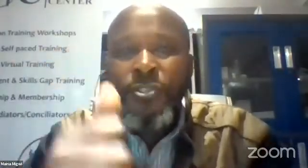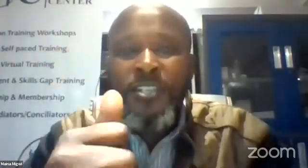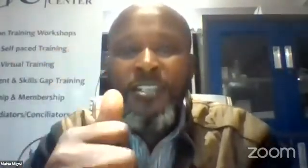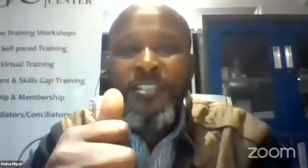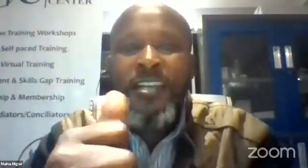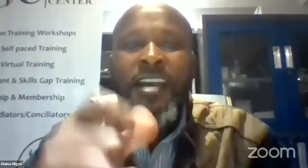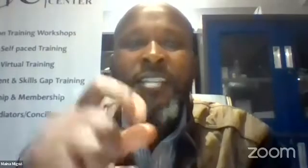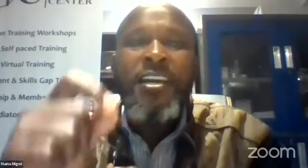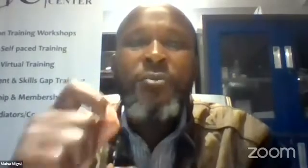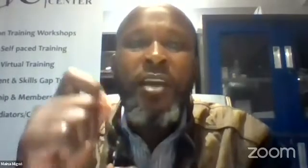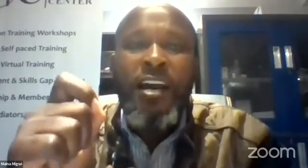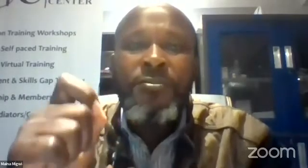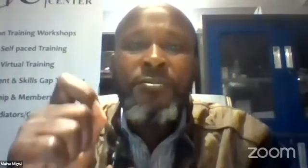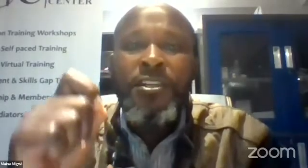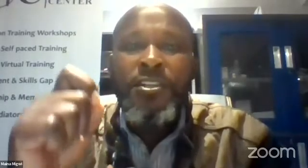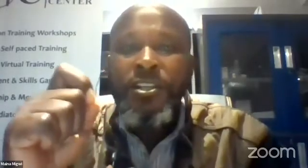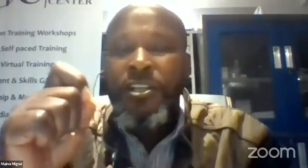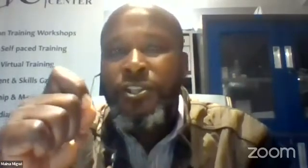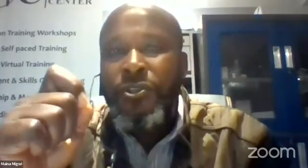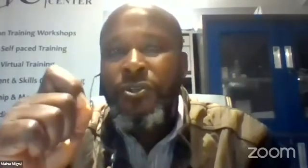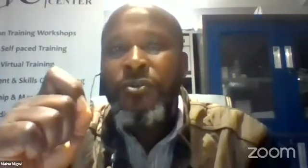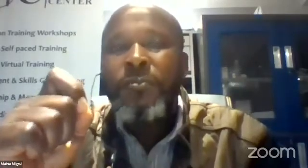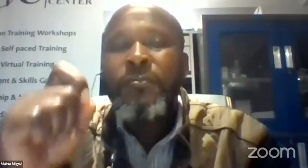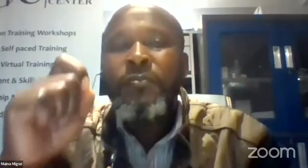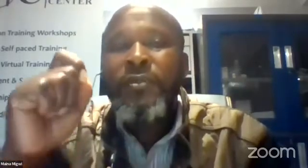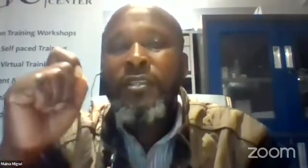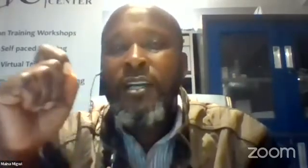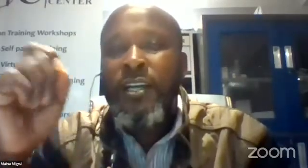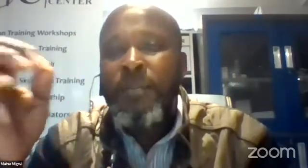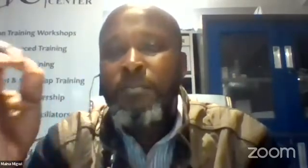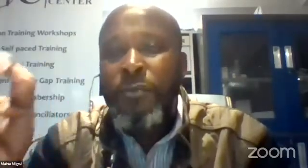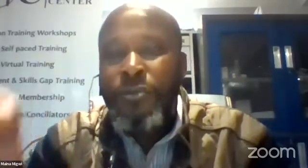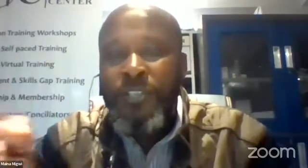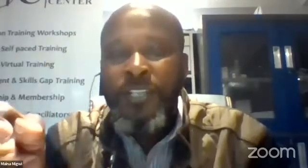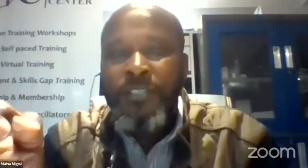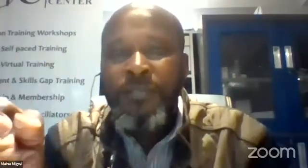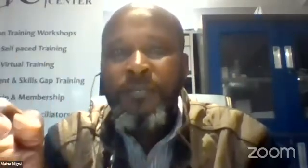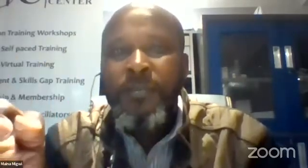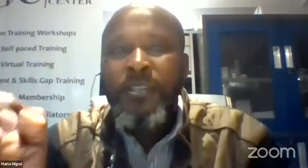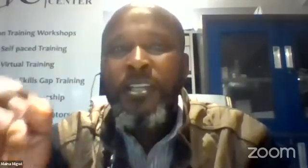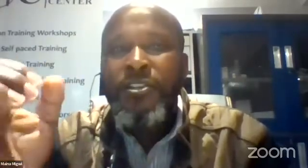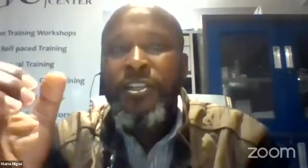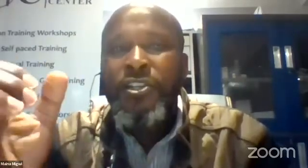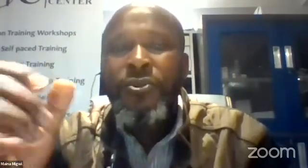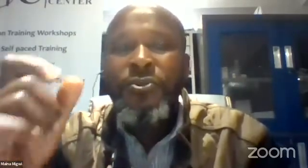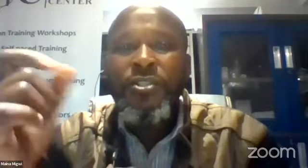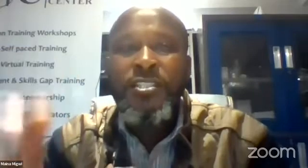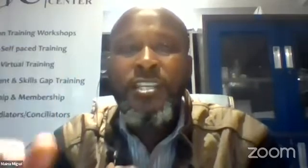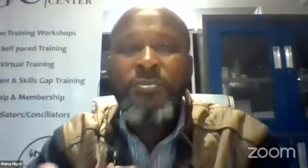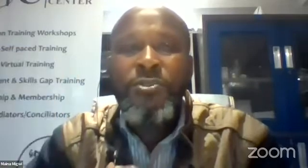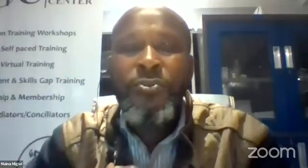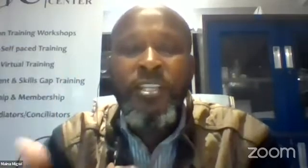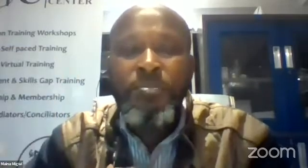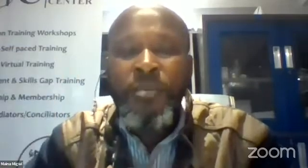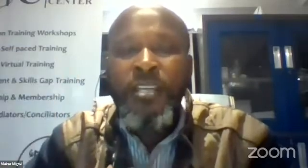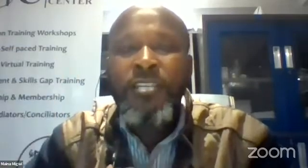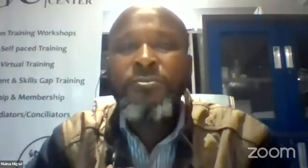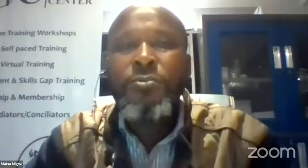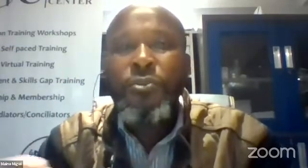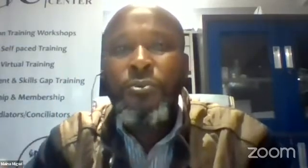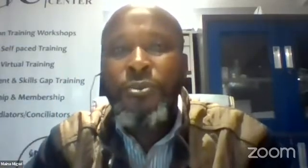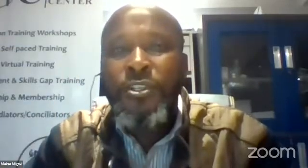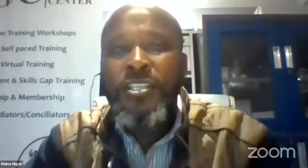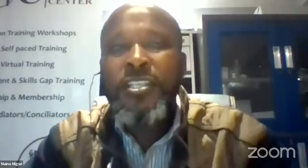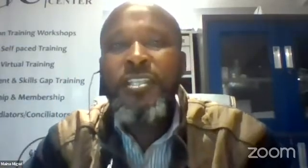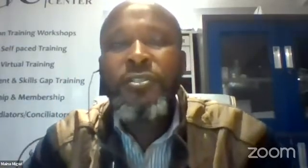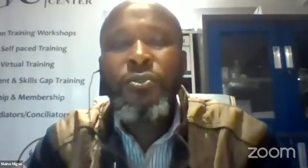ADR processes, and then we have the traditional processes. The traditional systems will depend